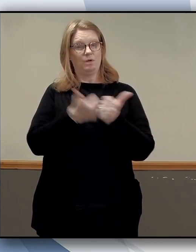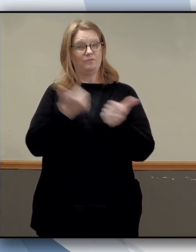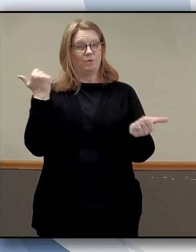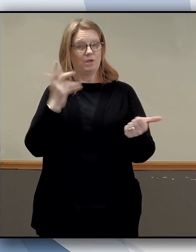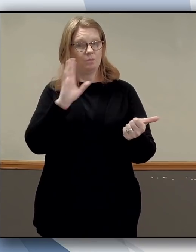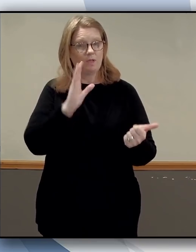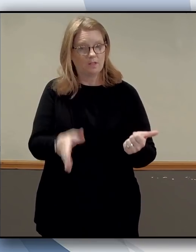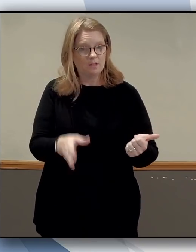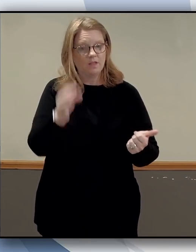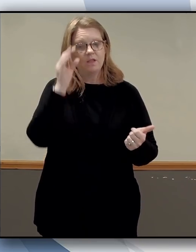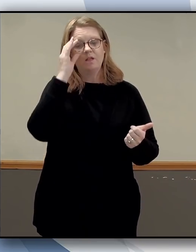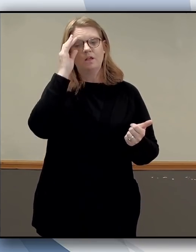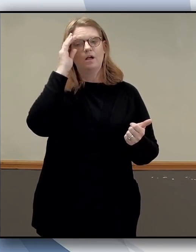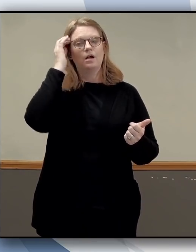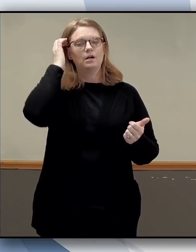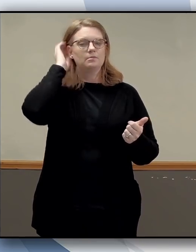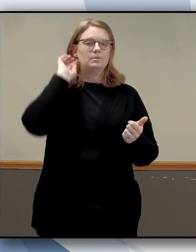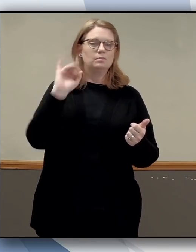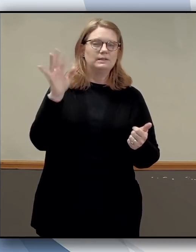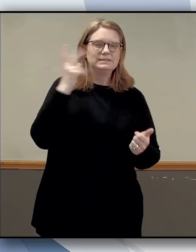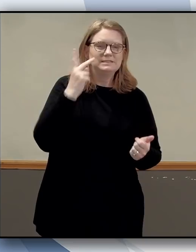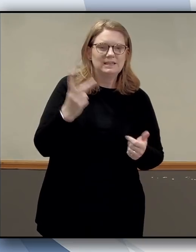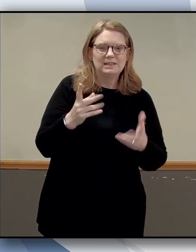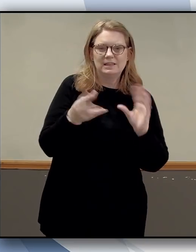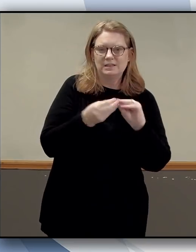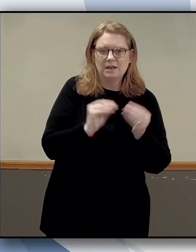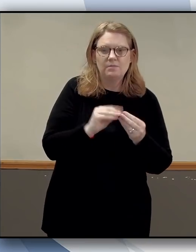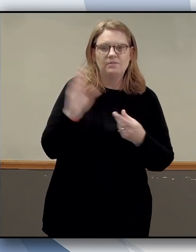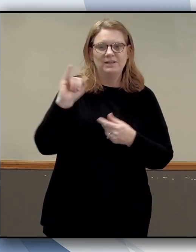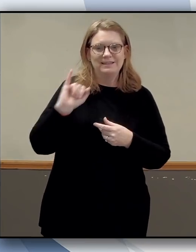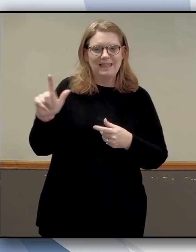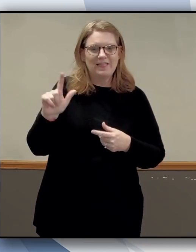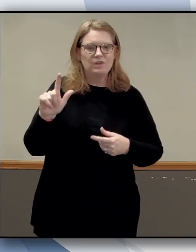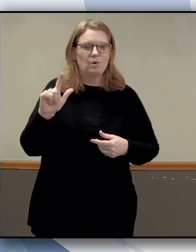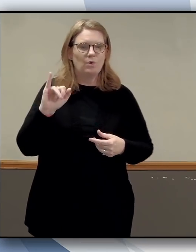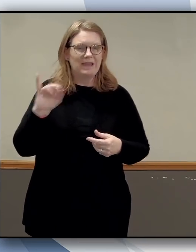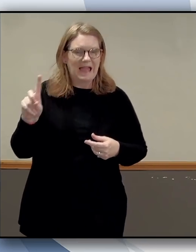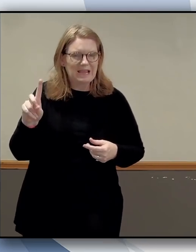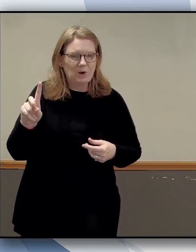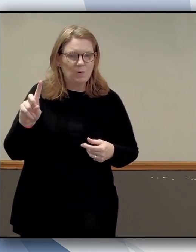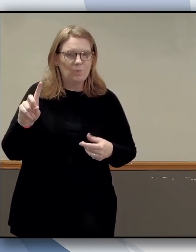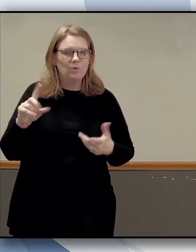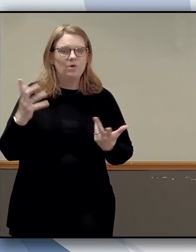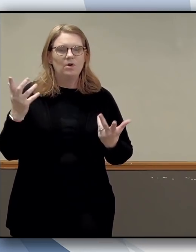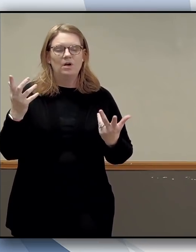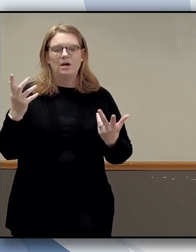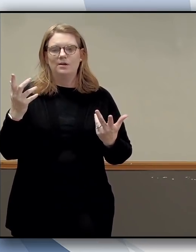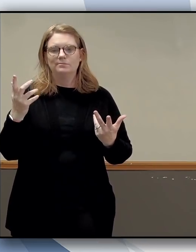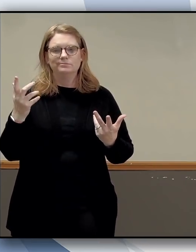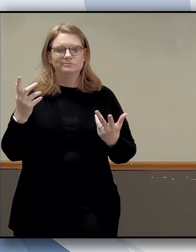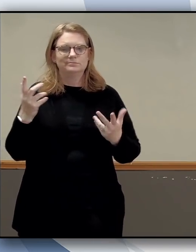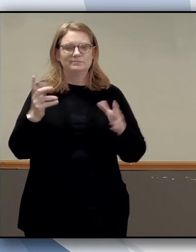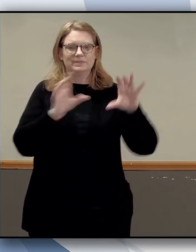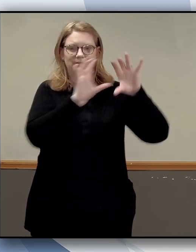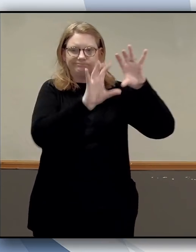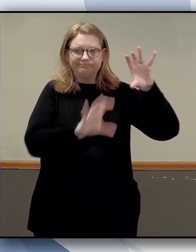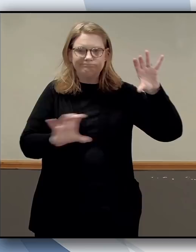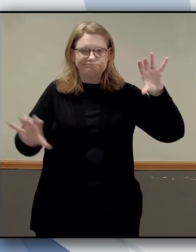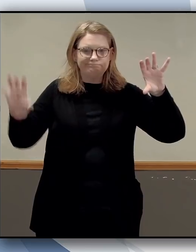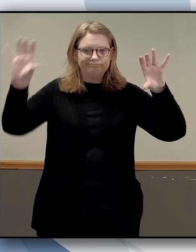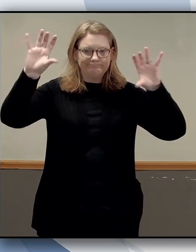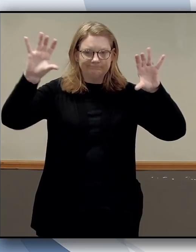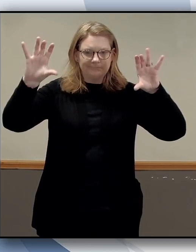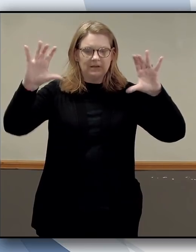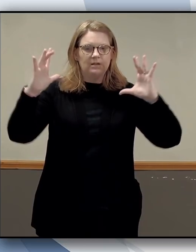we know that, and we see in the numbers here, whether it's from Illinois to Idaho, with states, bracketing us, Wisconsin